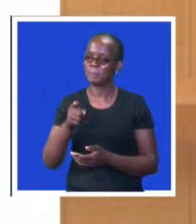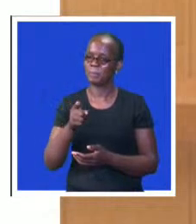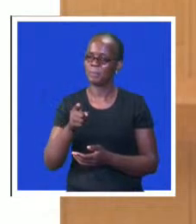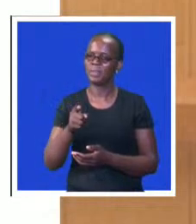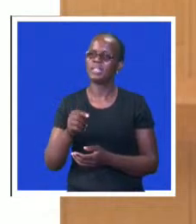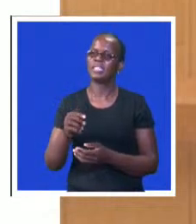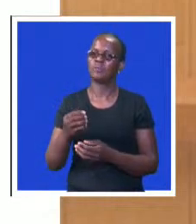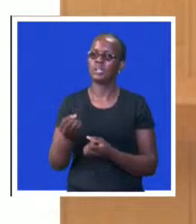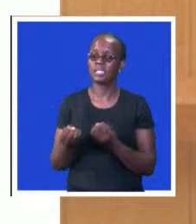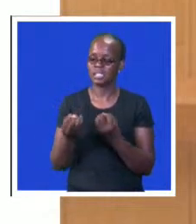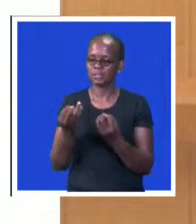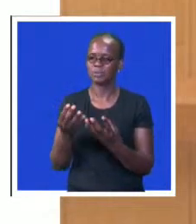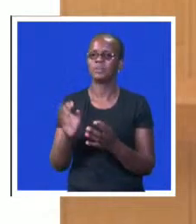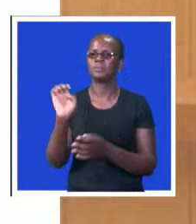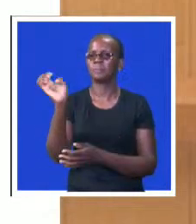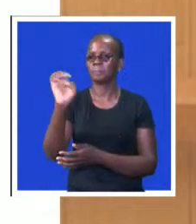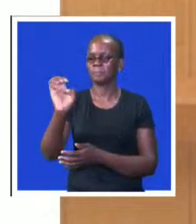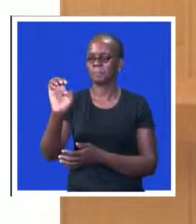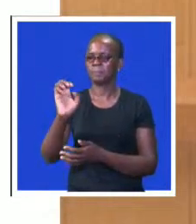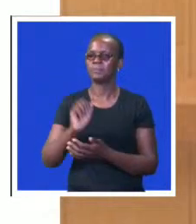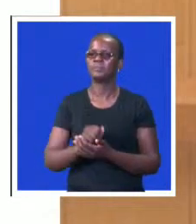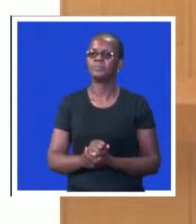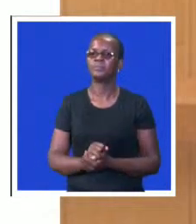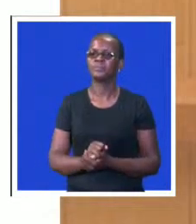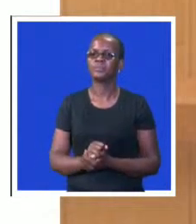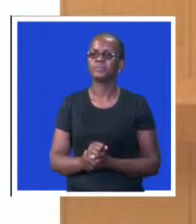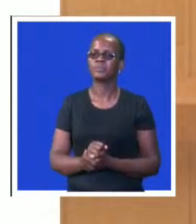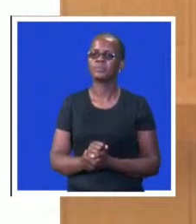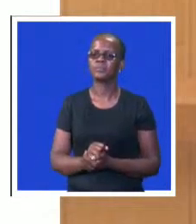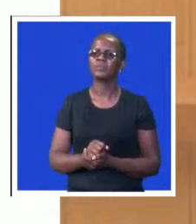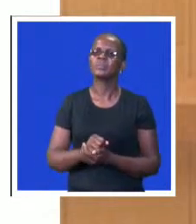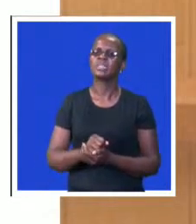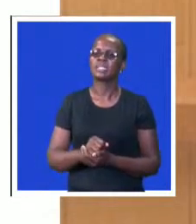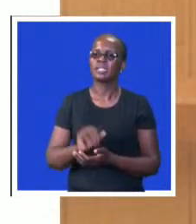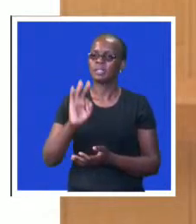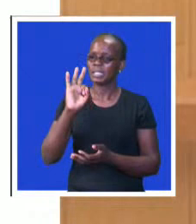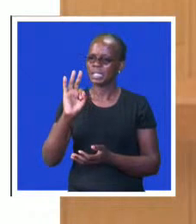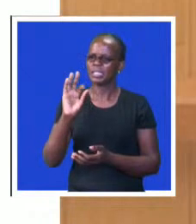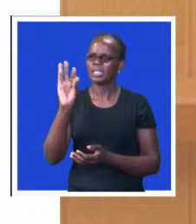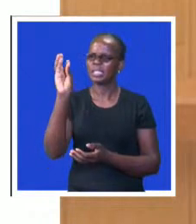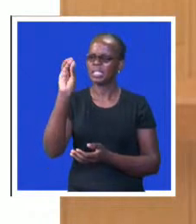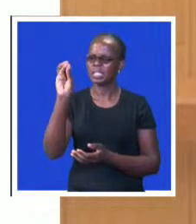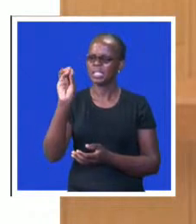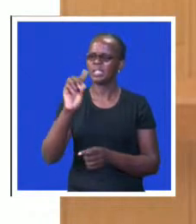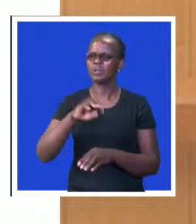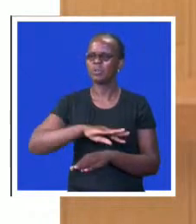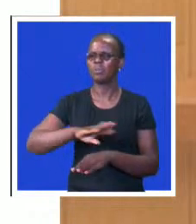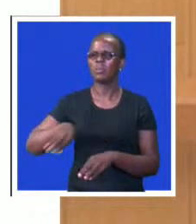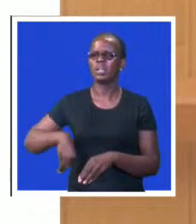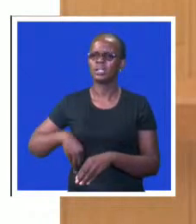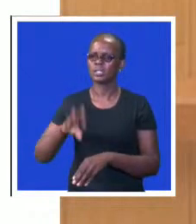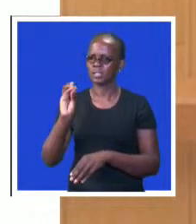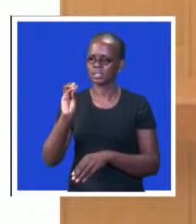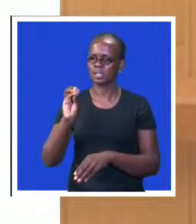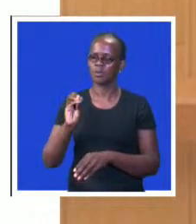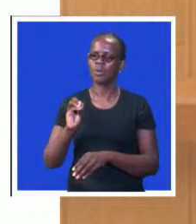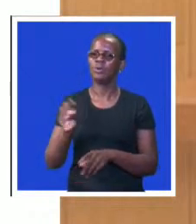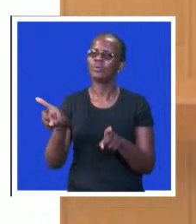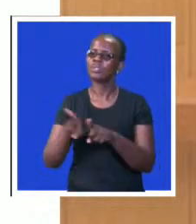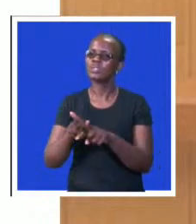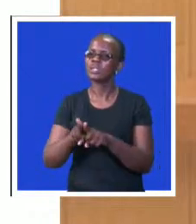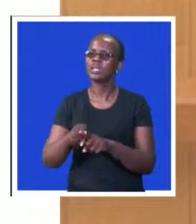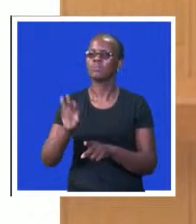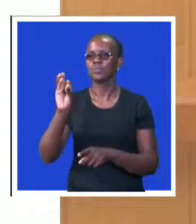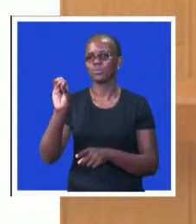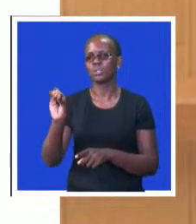the emalangeni. On the third column, we are going to say 0 minus 0. We get 0. We place